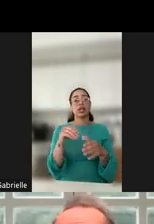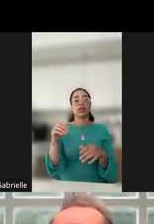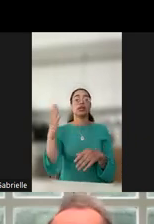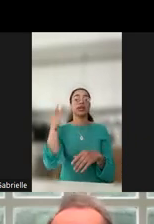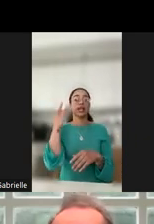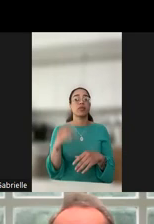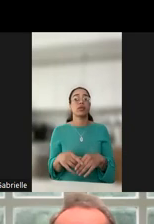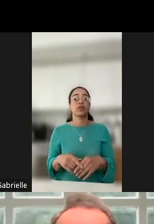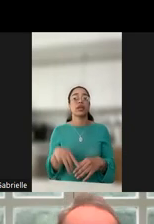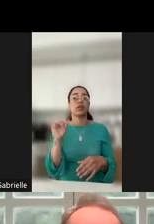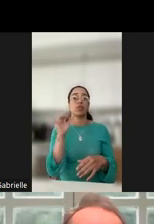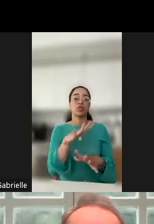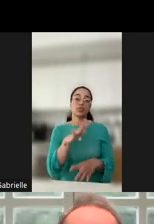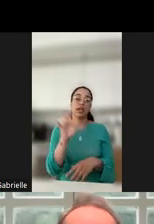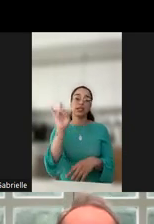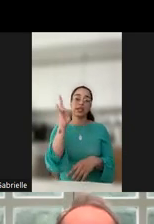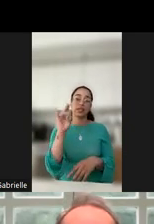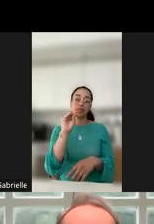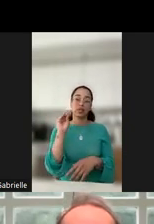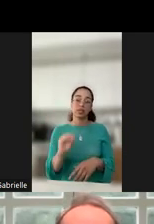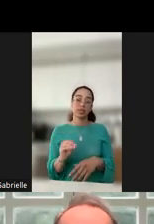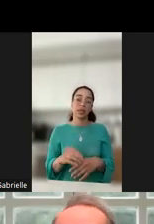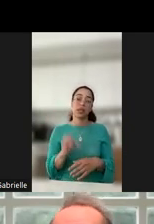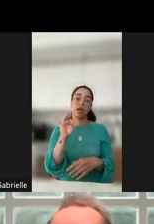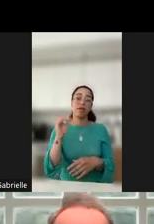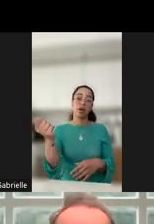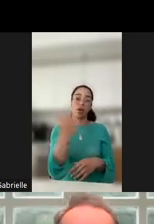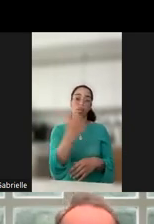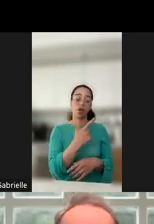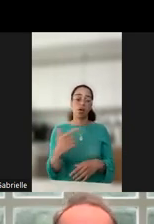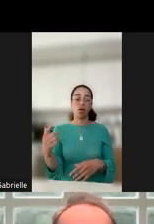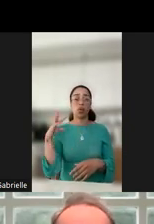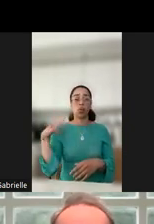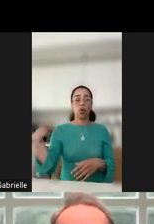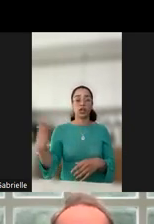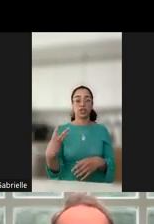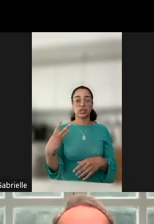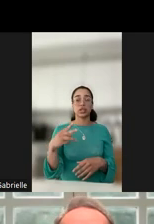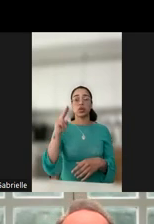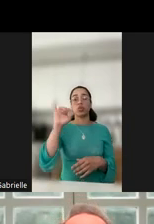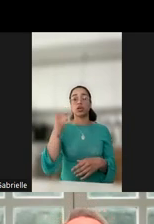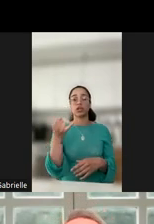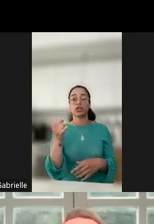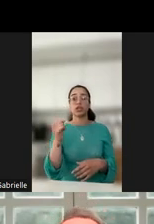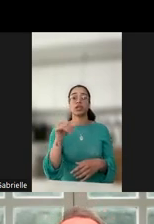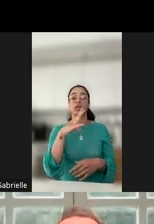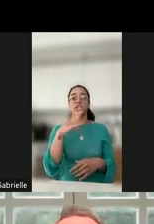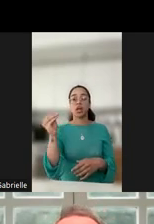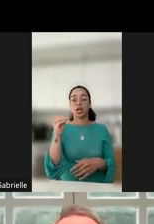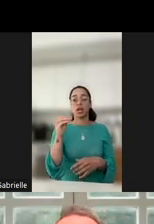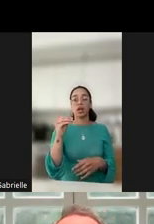was 17%, followed by Washington, 11%, New Jersey, 11%, and